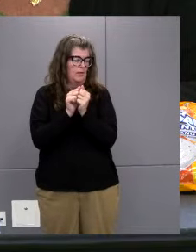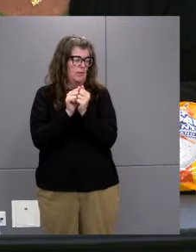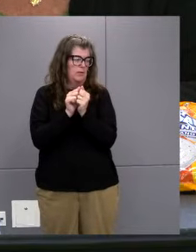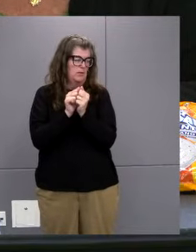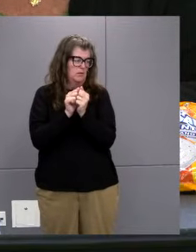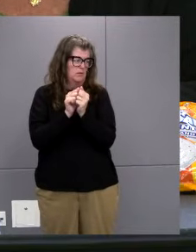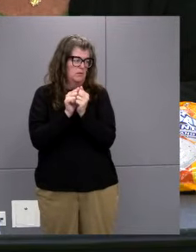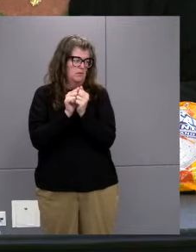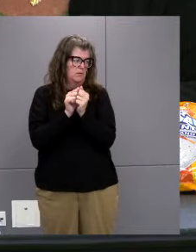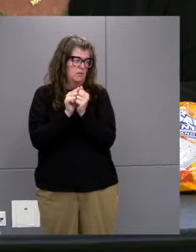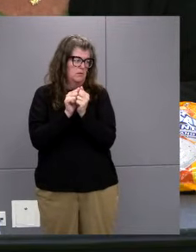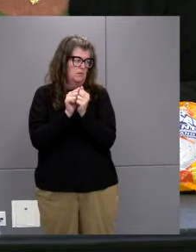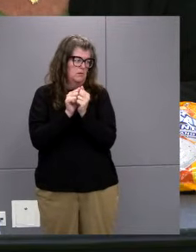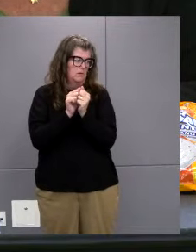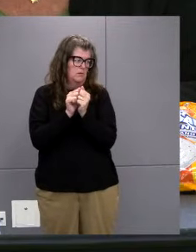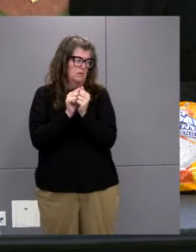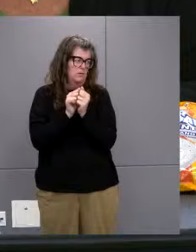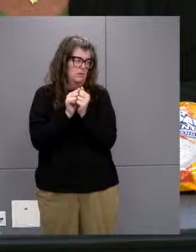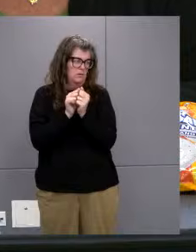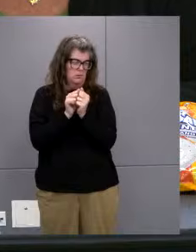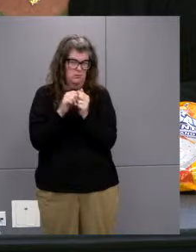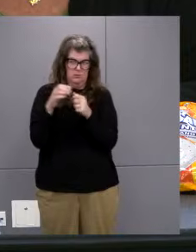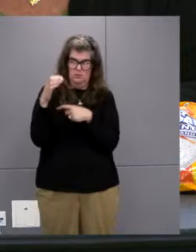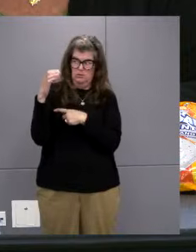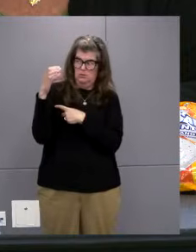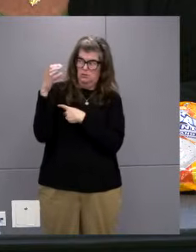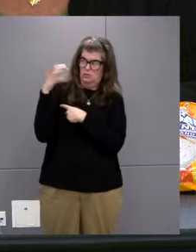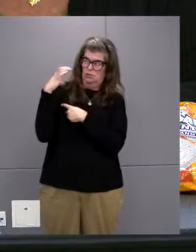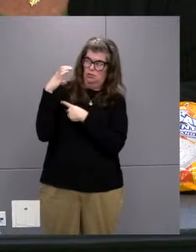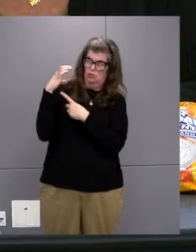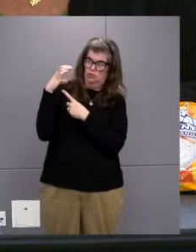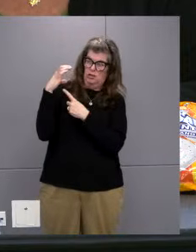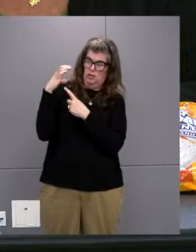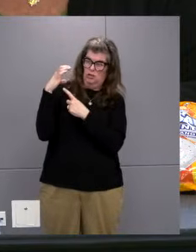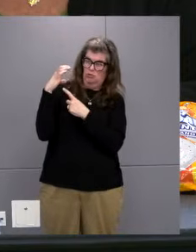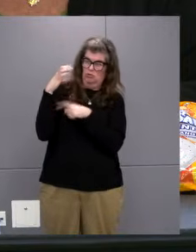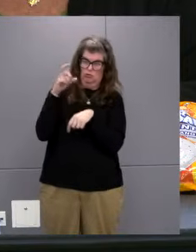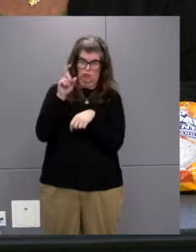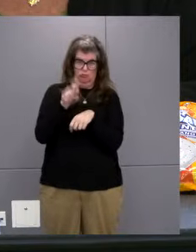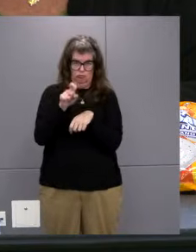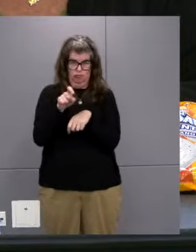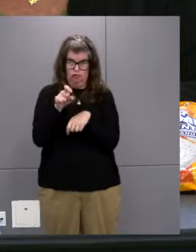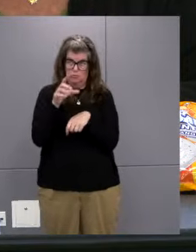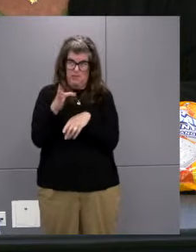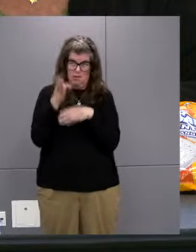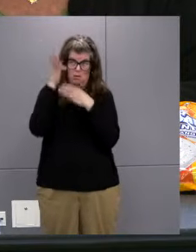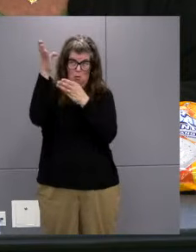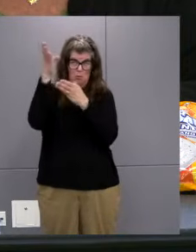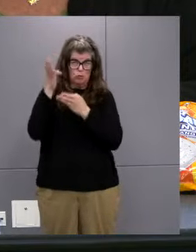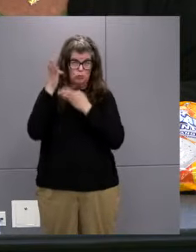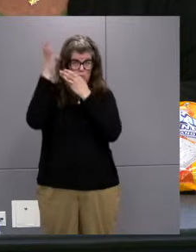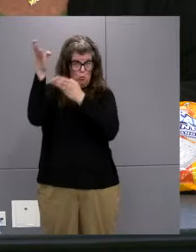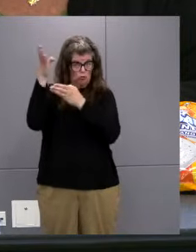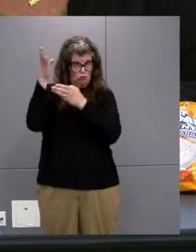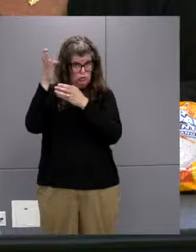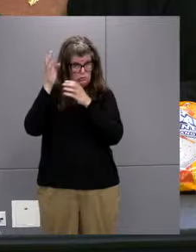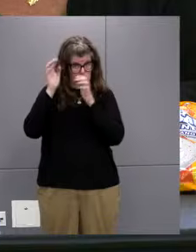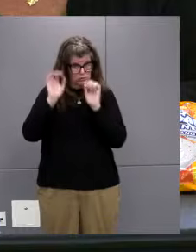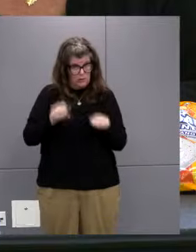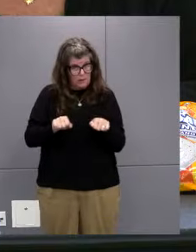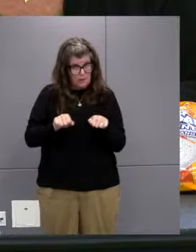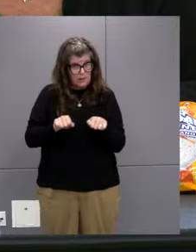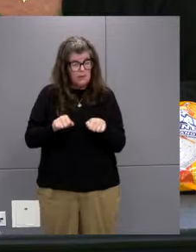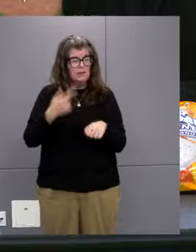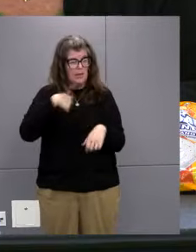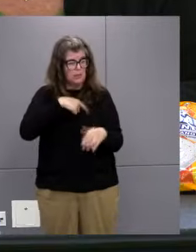not the chair should be making motions. I mean, we had that conversation